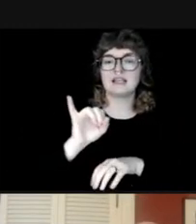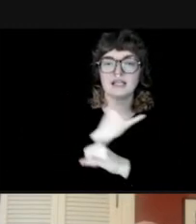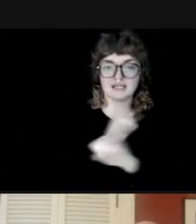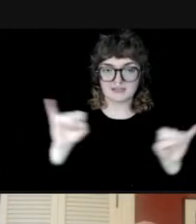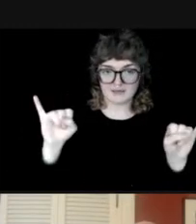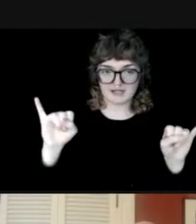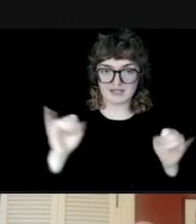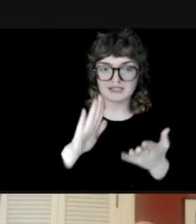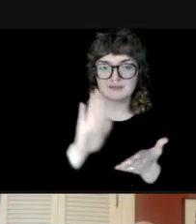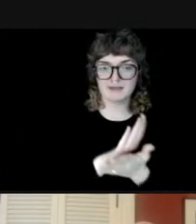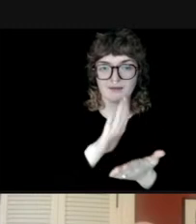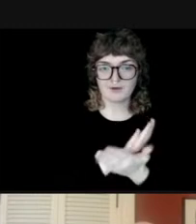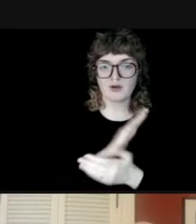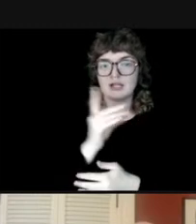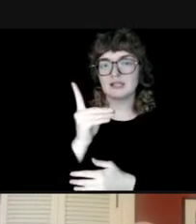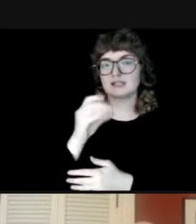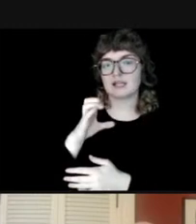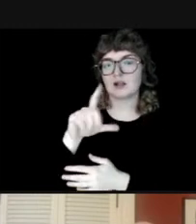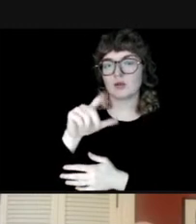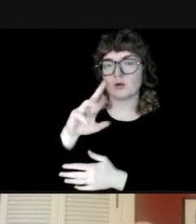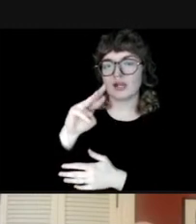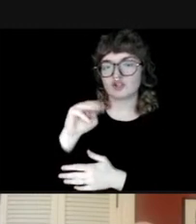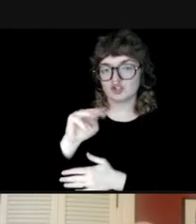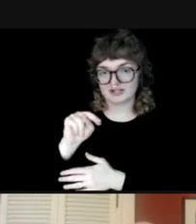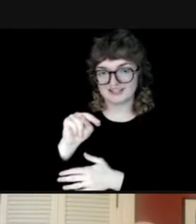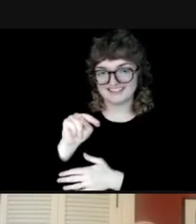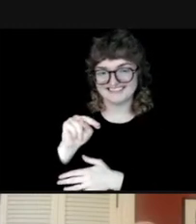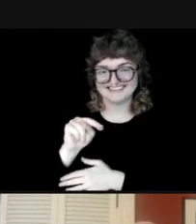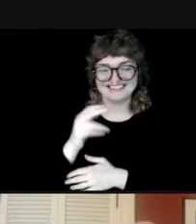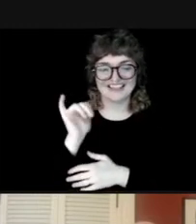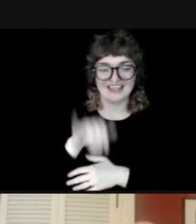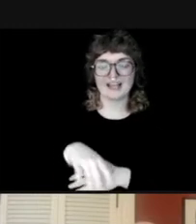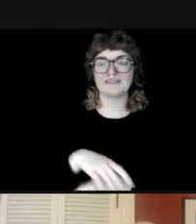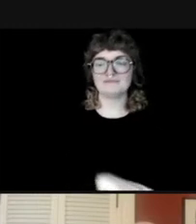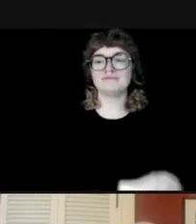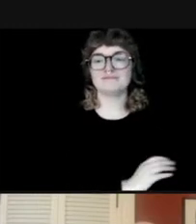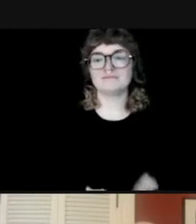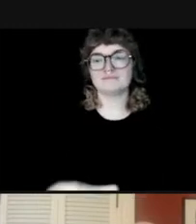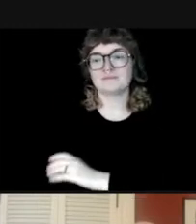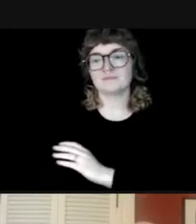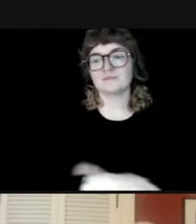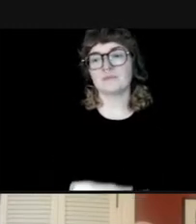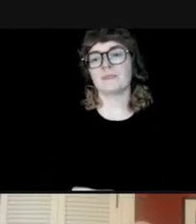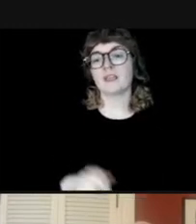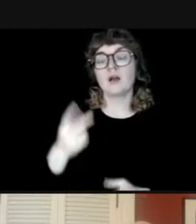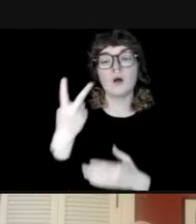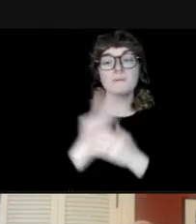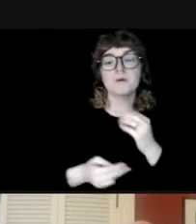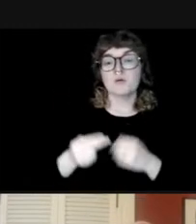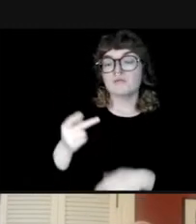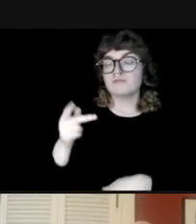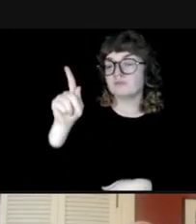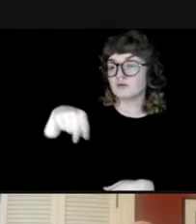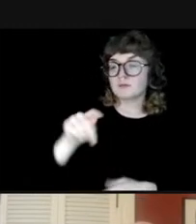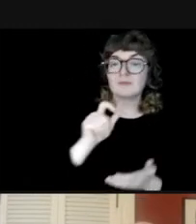particularly Charles Carroll of Carrollton, who was the only Catholic who signed the Declaration. And next,